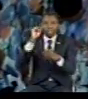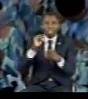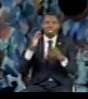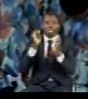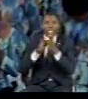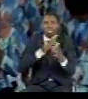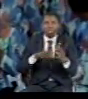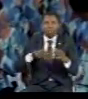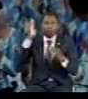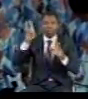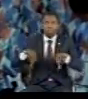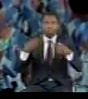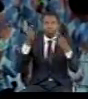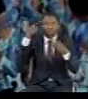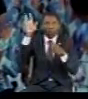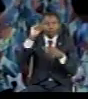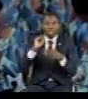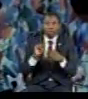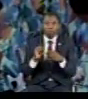them, that